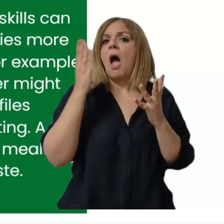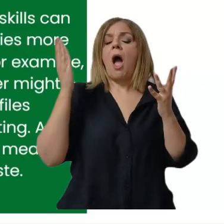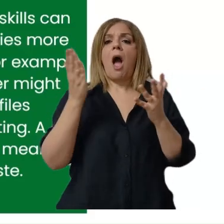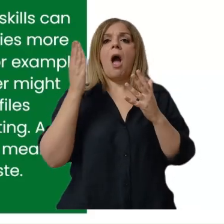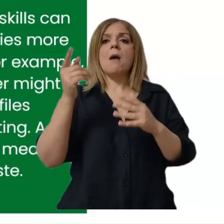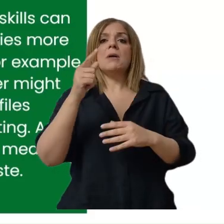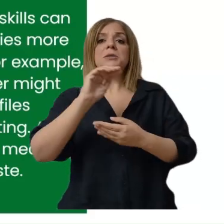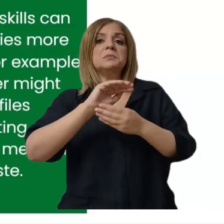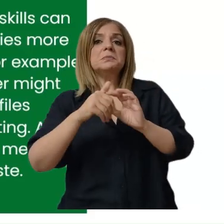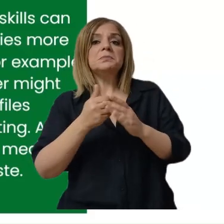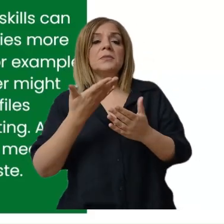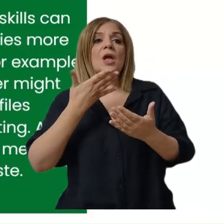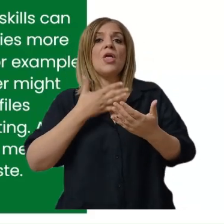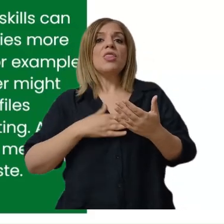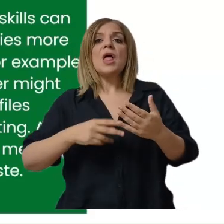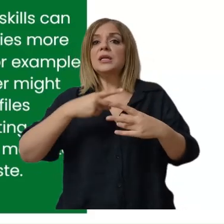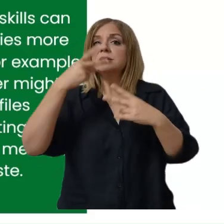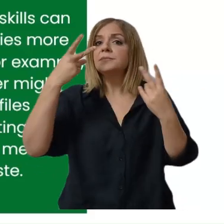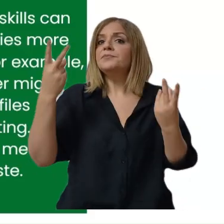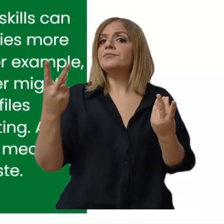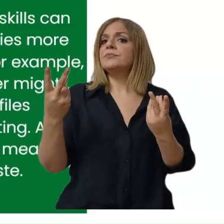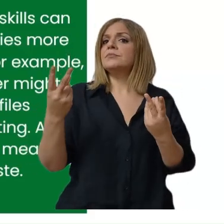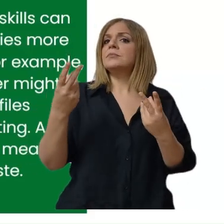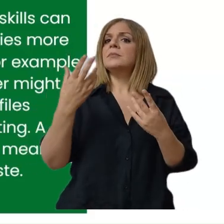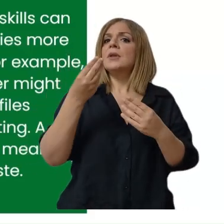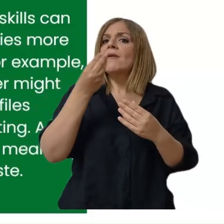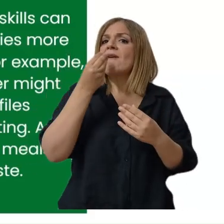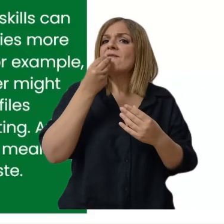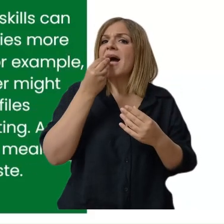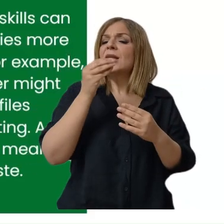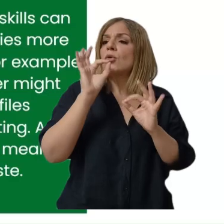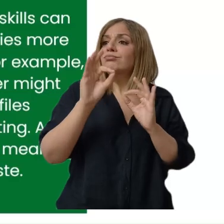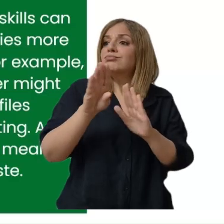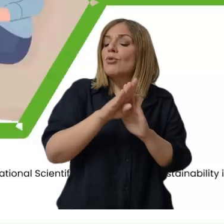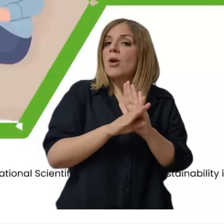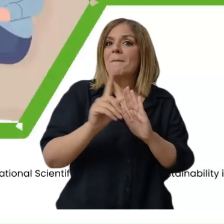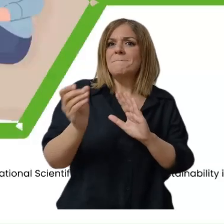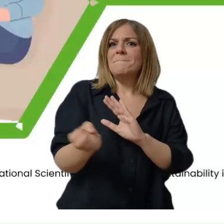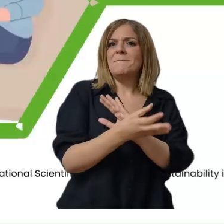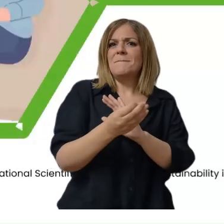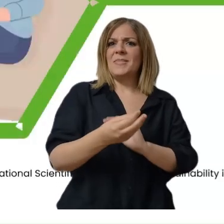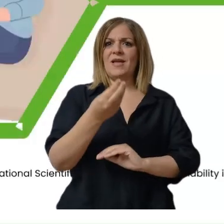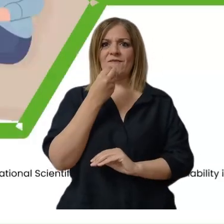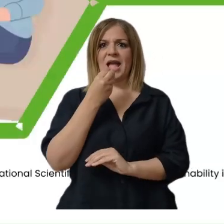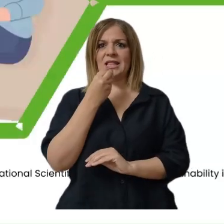you are a chef, you can plan meals to avoid food waste.